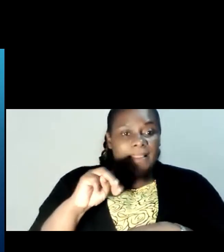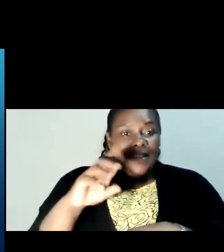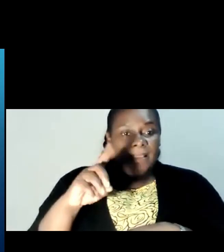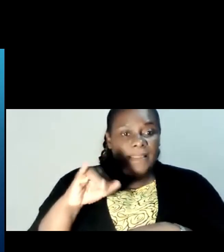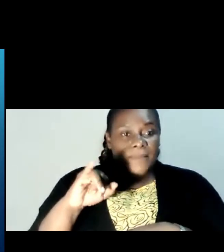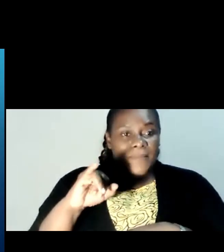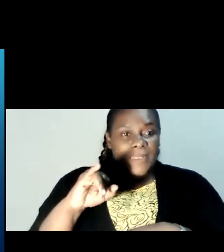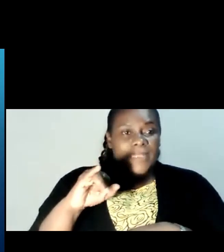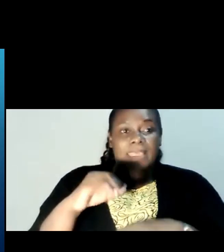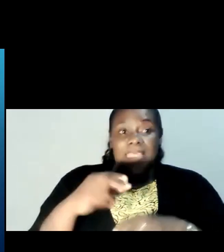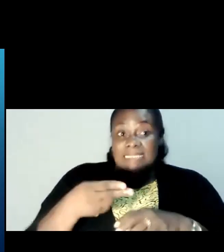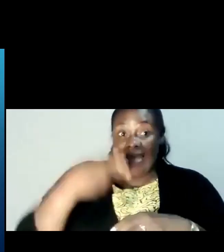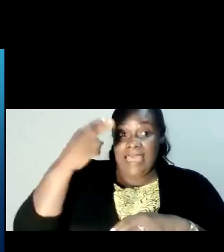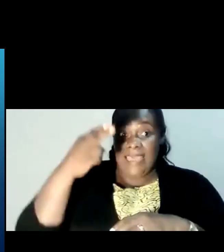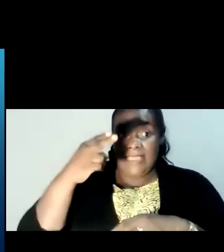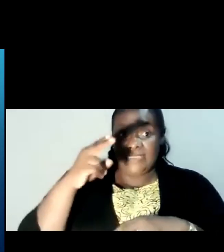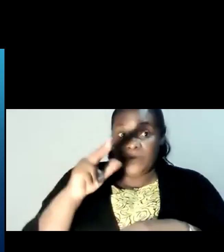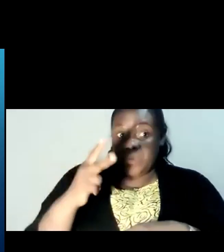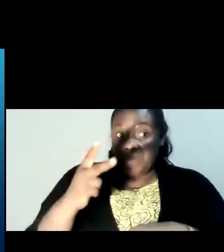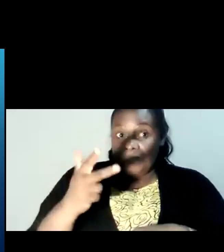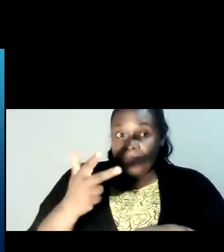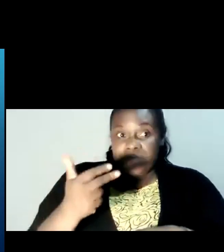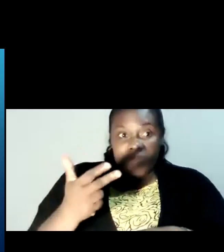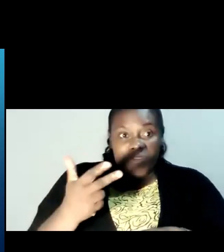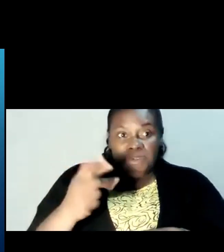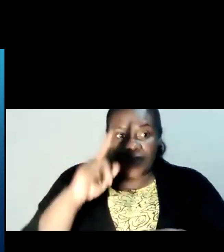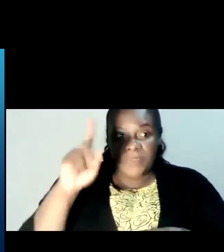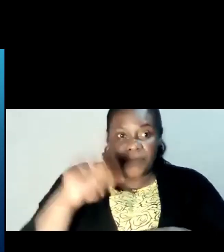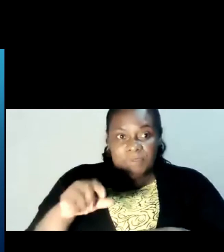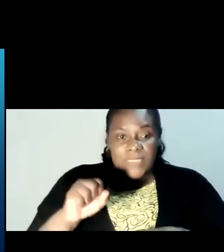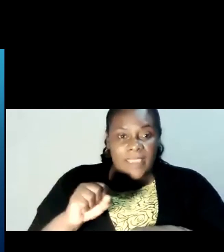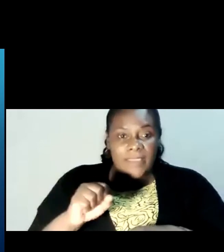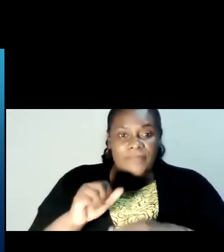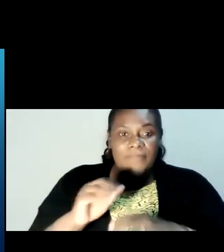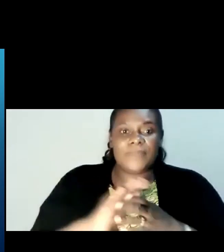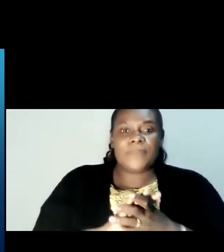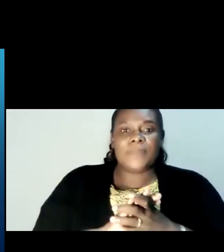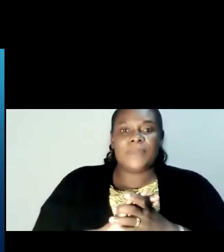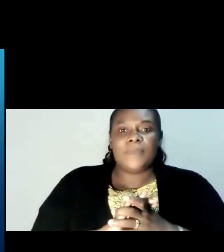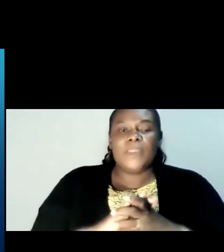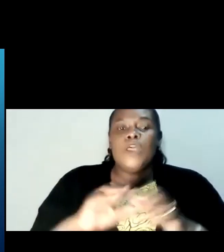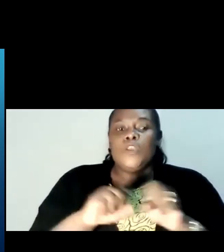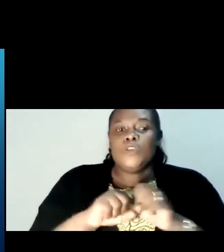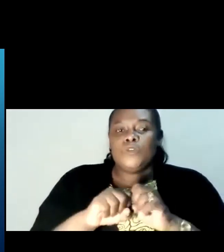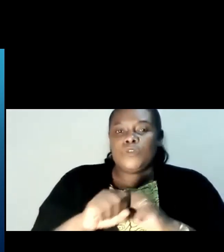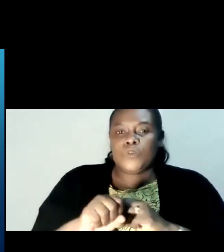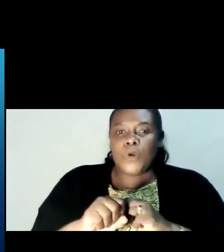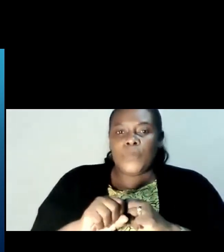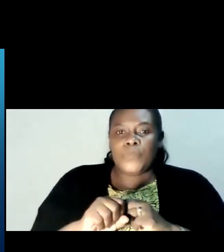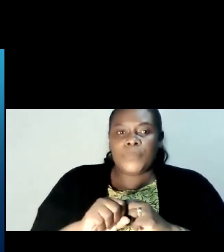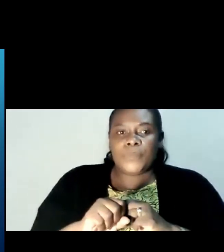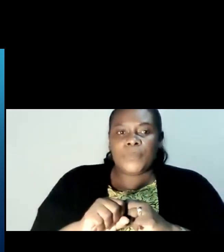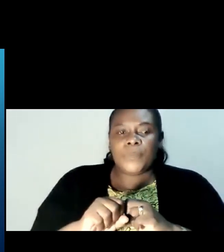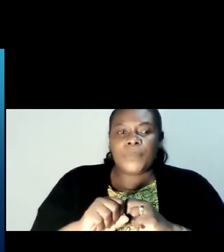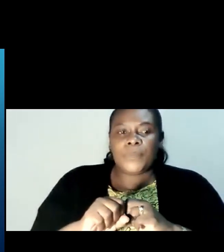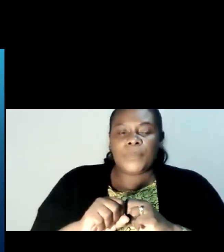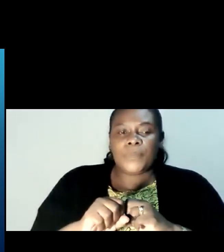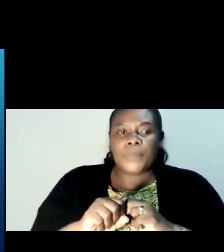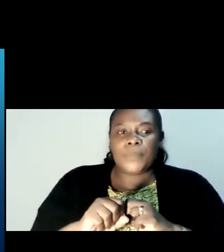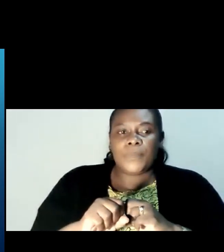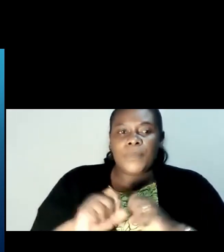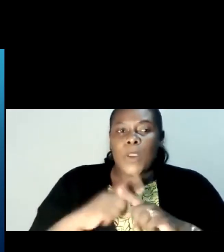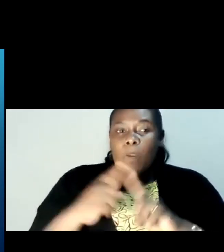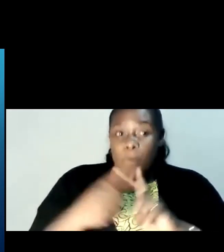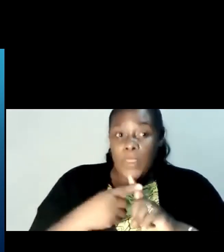13%. So getting tested for these sexually transmitted infections are very important when a person is sexually active. Not only